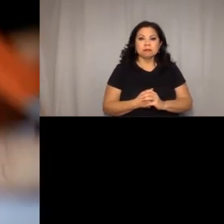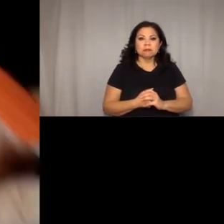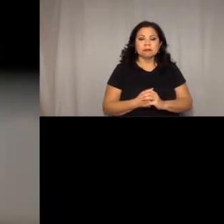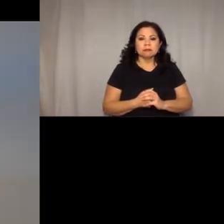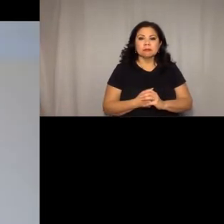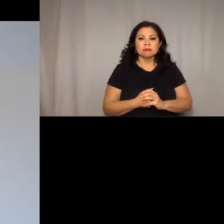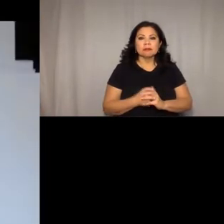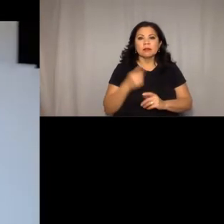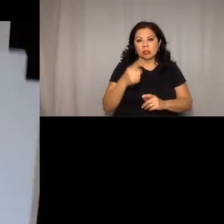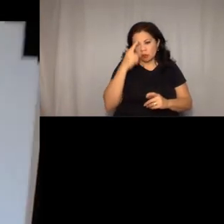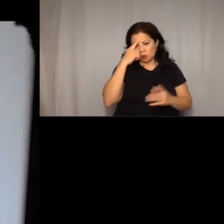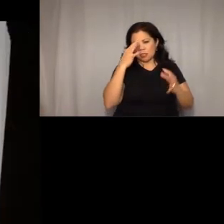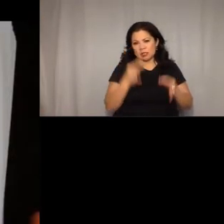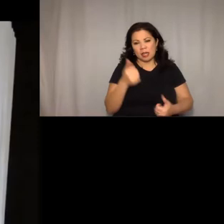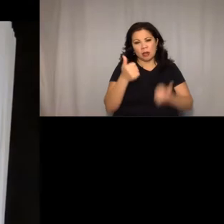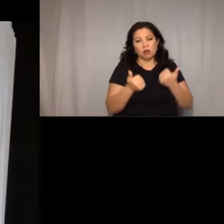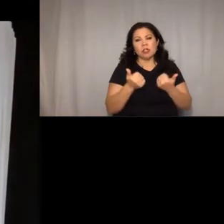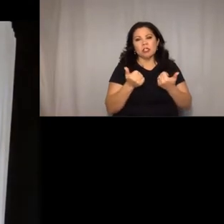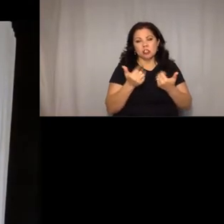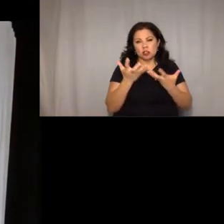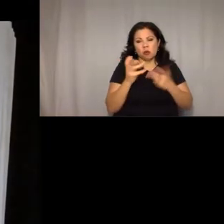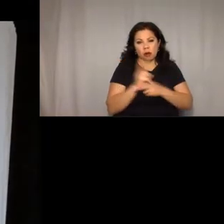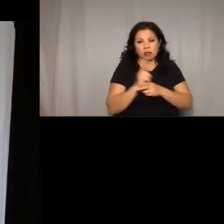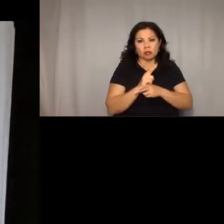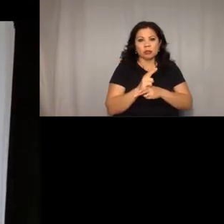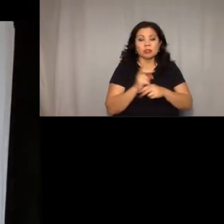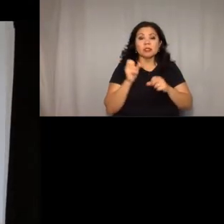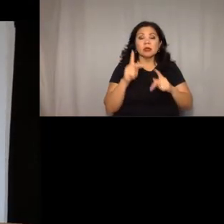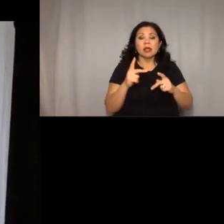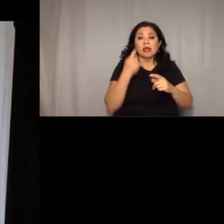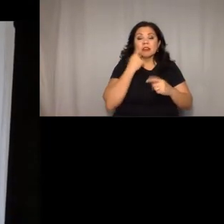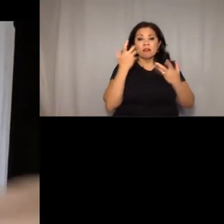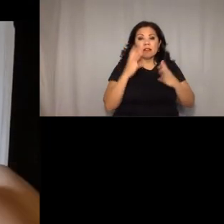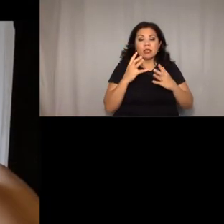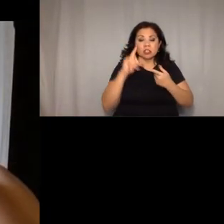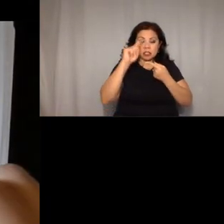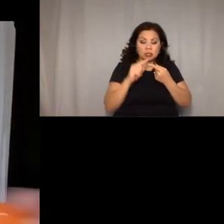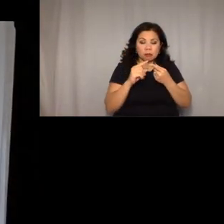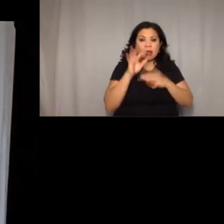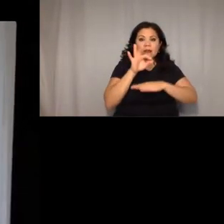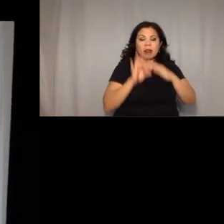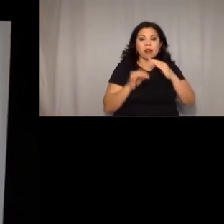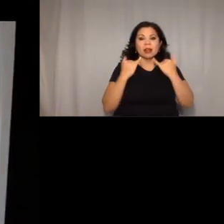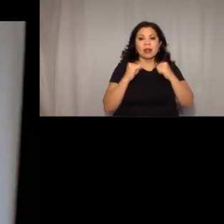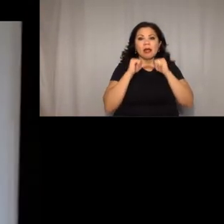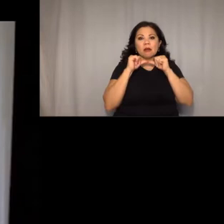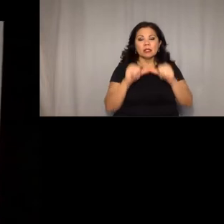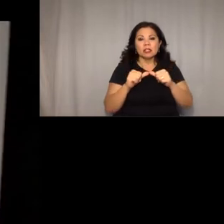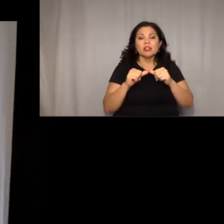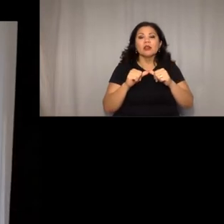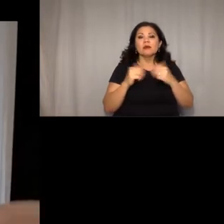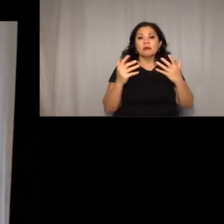You pick which one you're more comfortable with. Alright, we just finished simplifying fractions. Now we're going to move on to